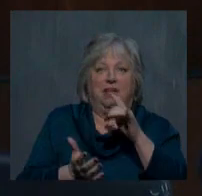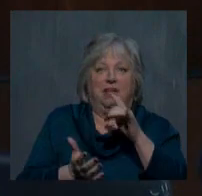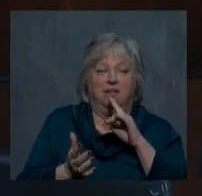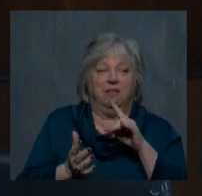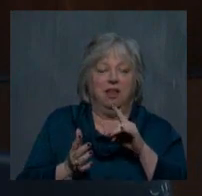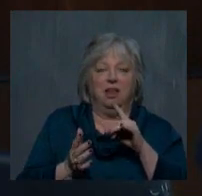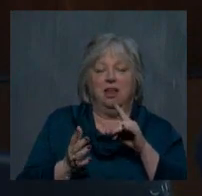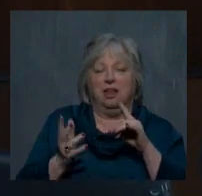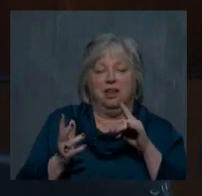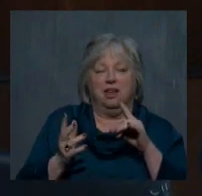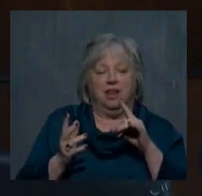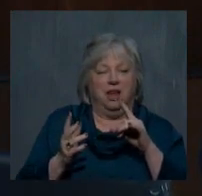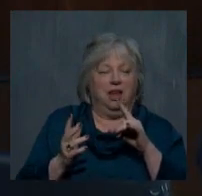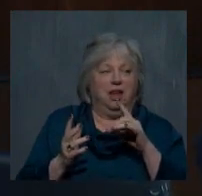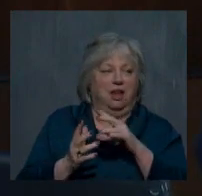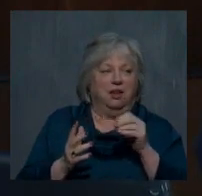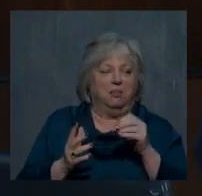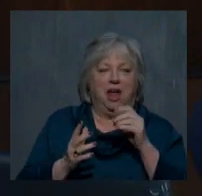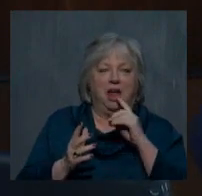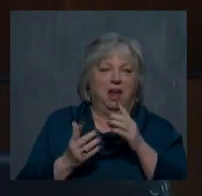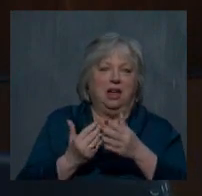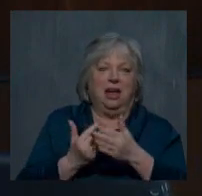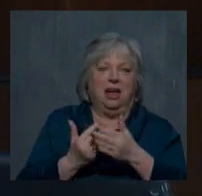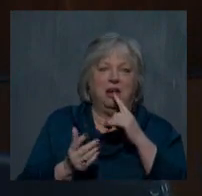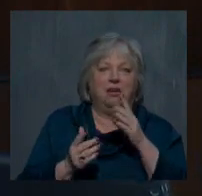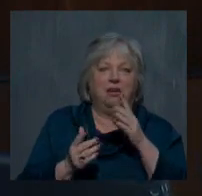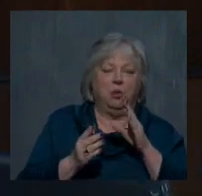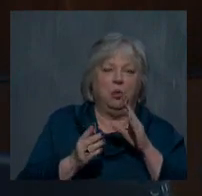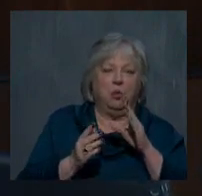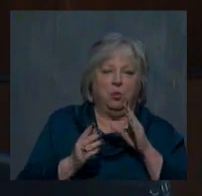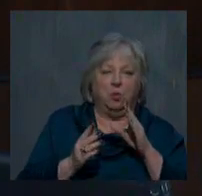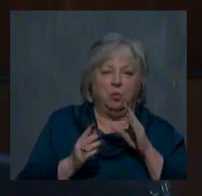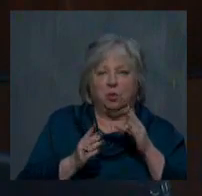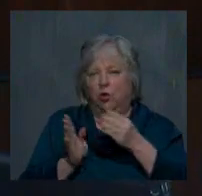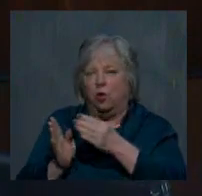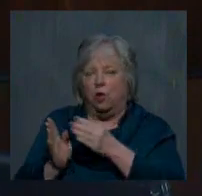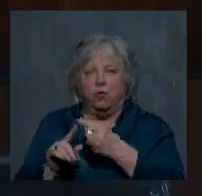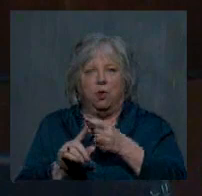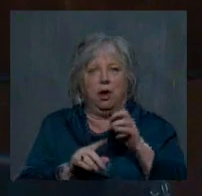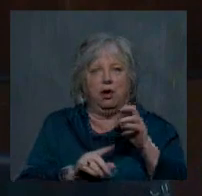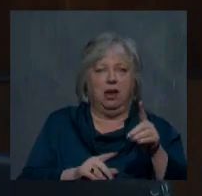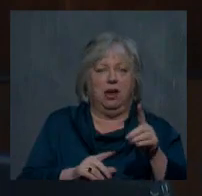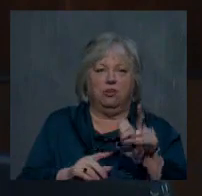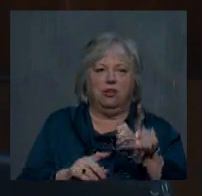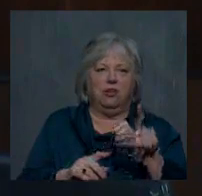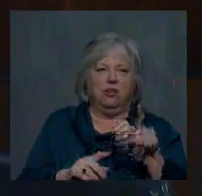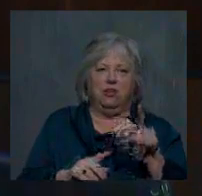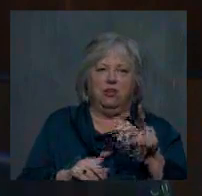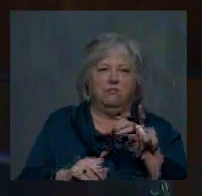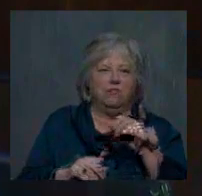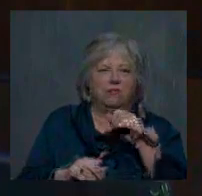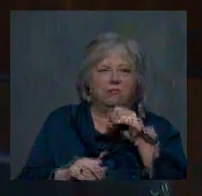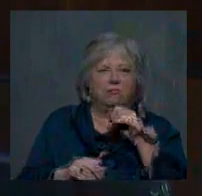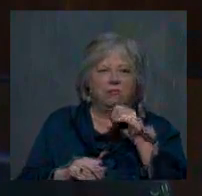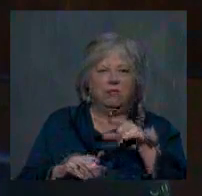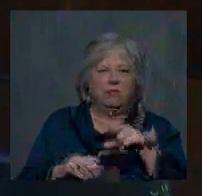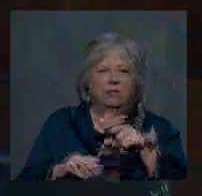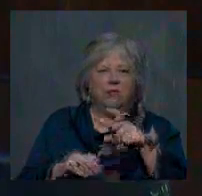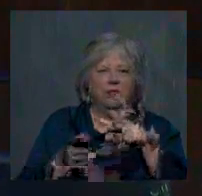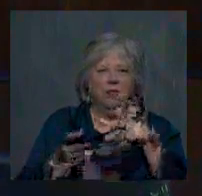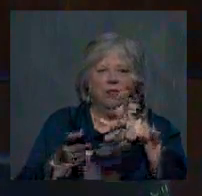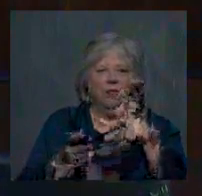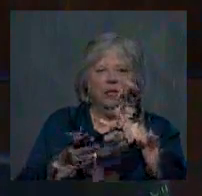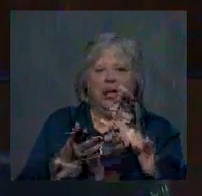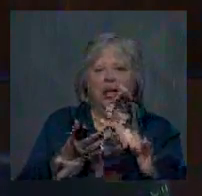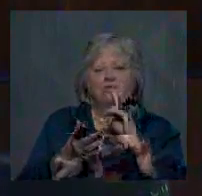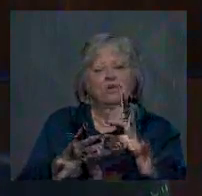from an education and whether they have the capability to do children